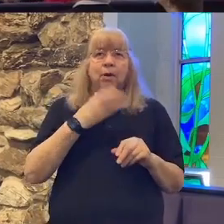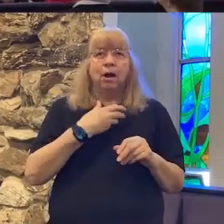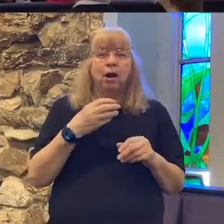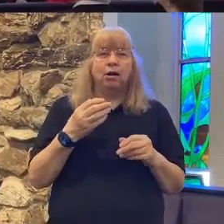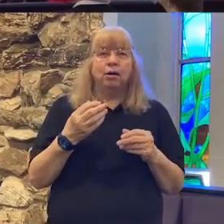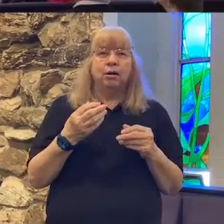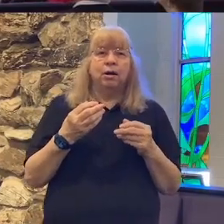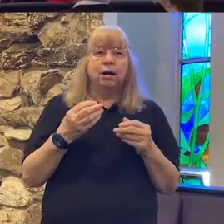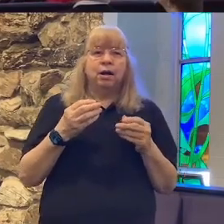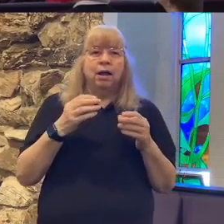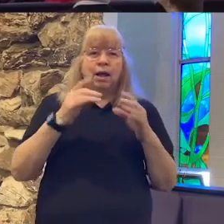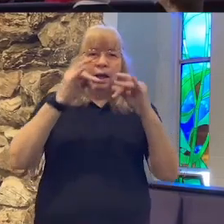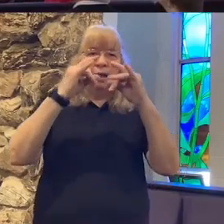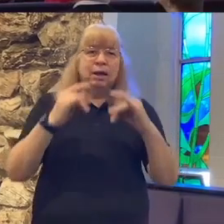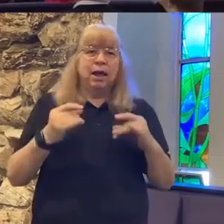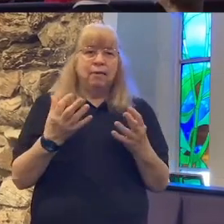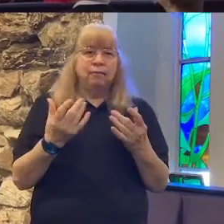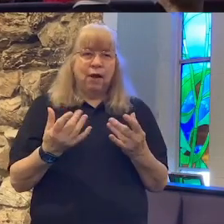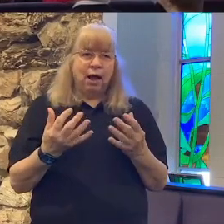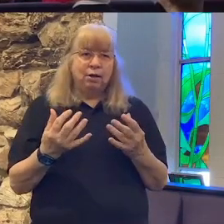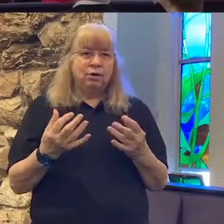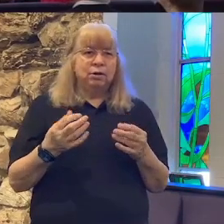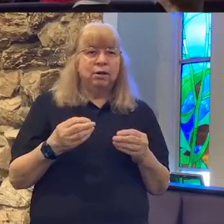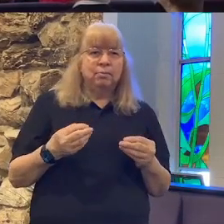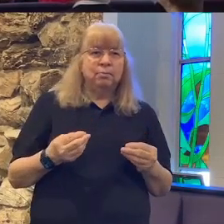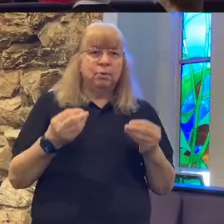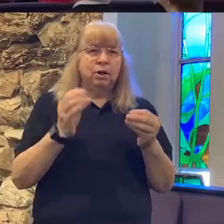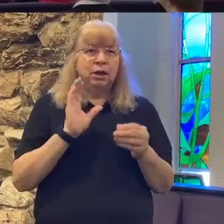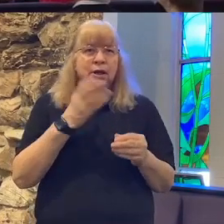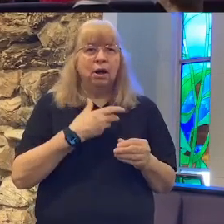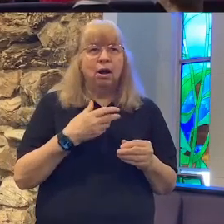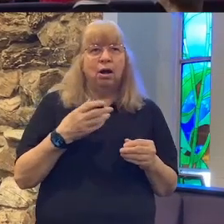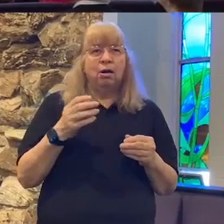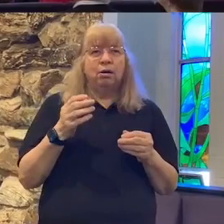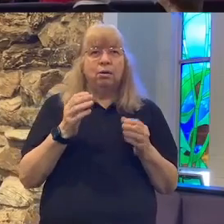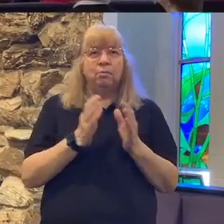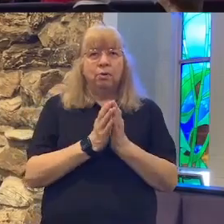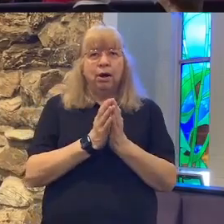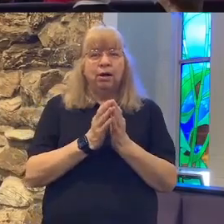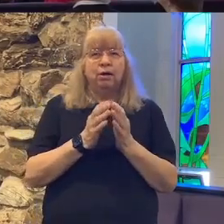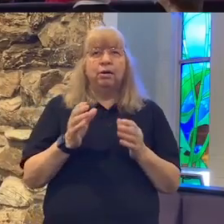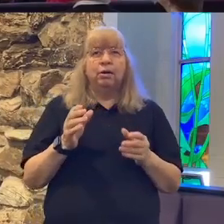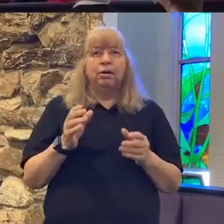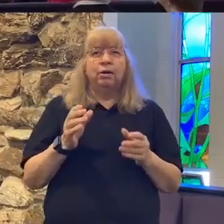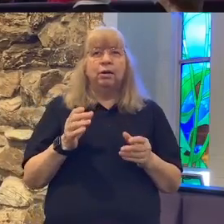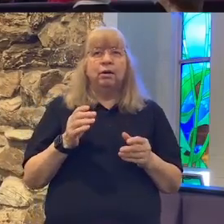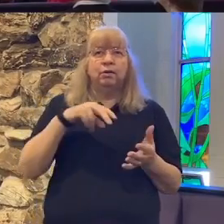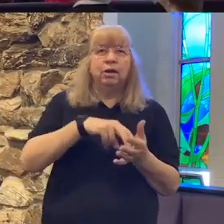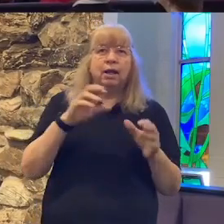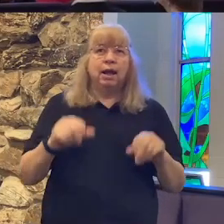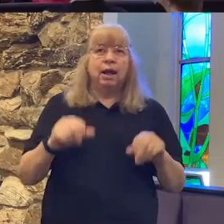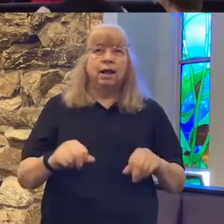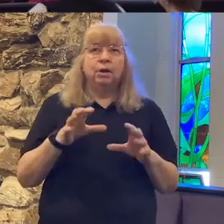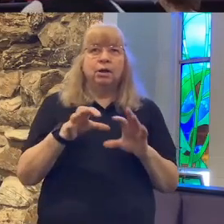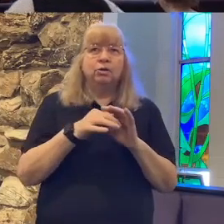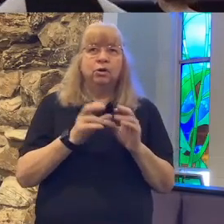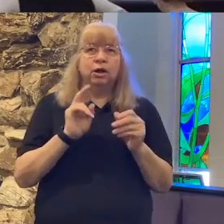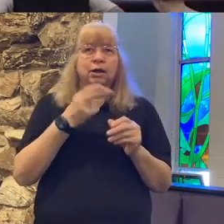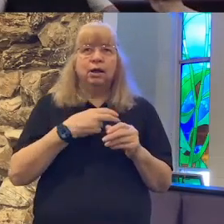campfire that we had in Burning Our Gethsemane Prayer. So I invite you to stand if you are able and join with us in song.